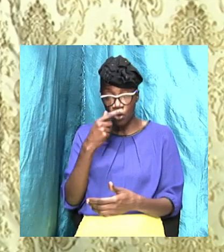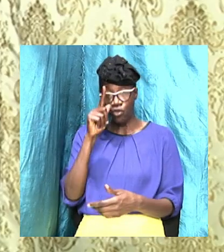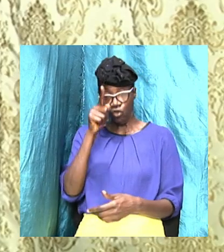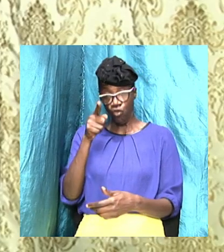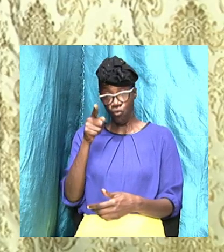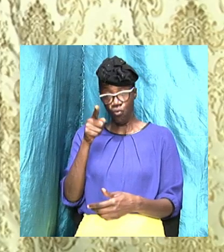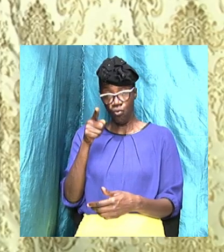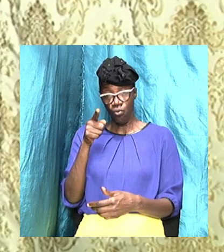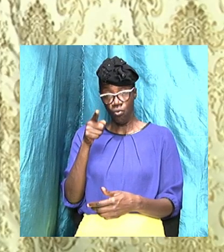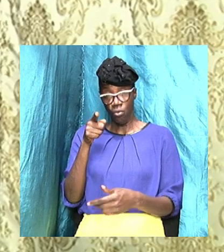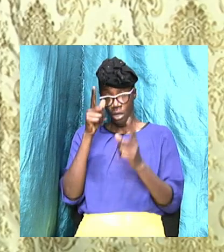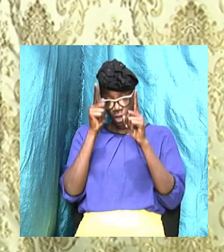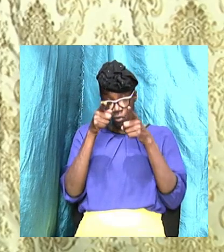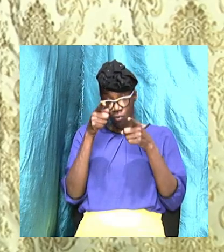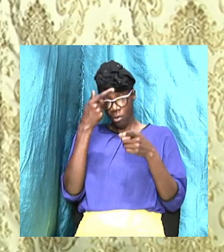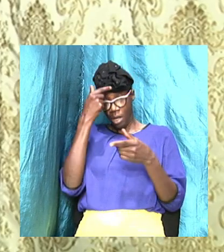believer?